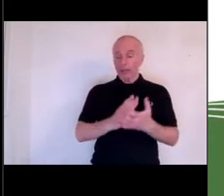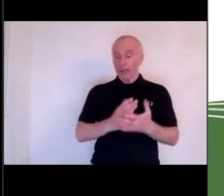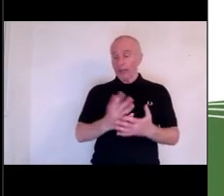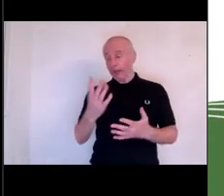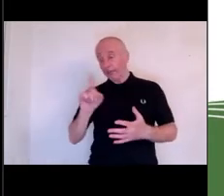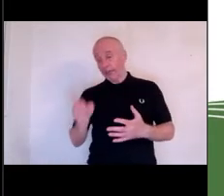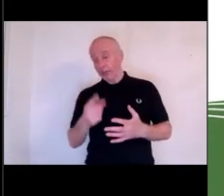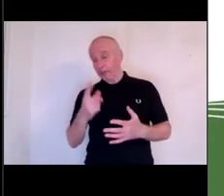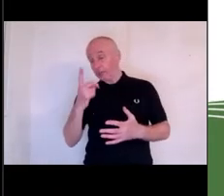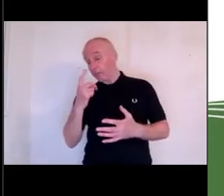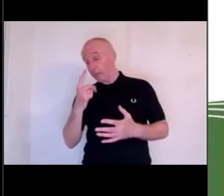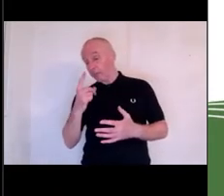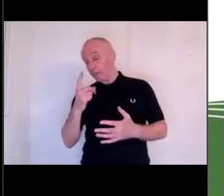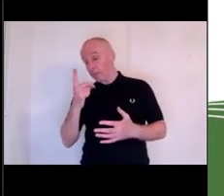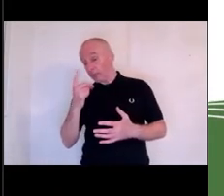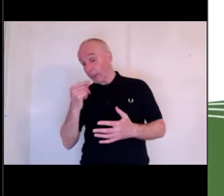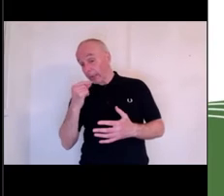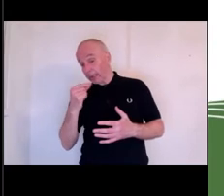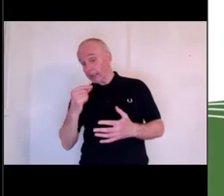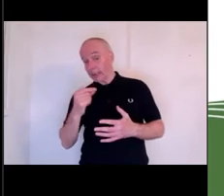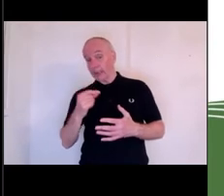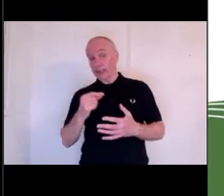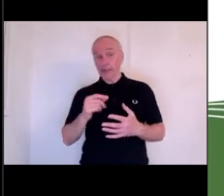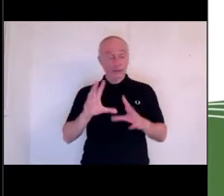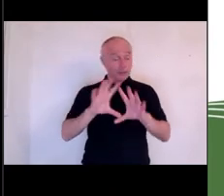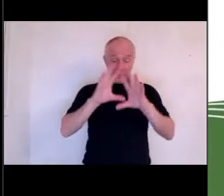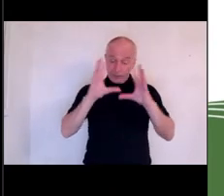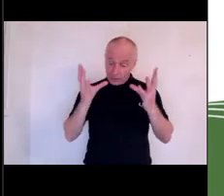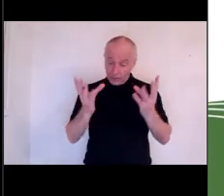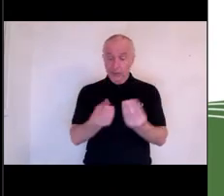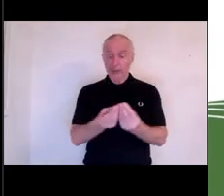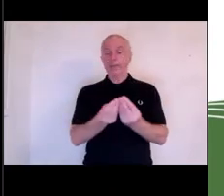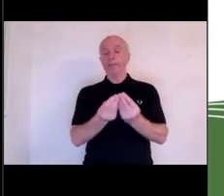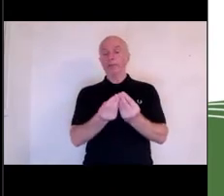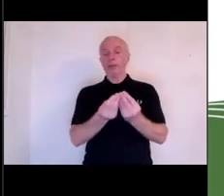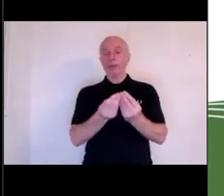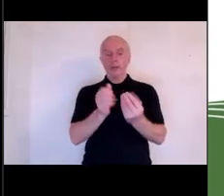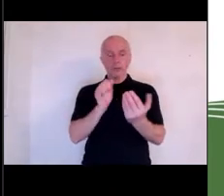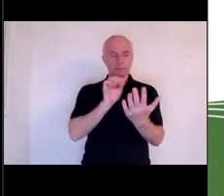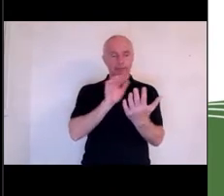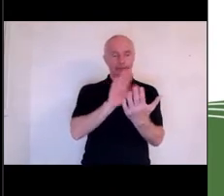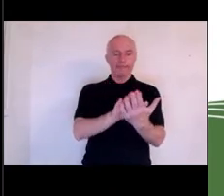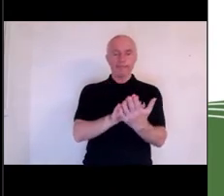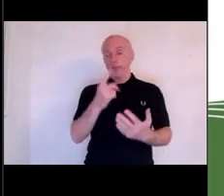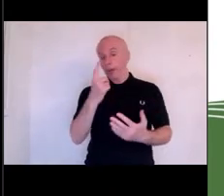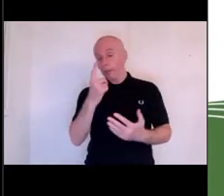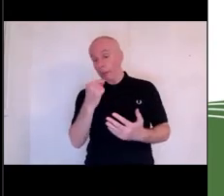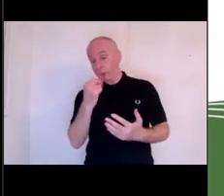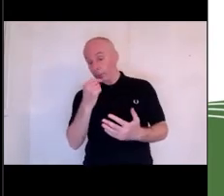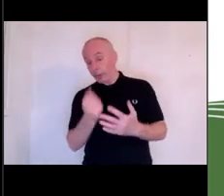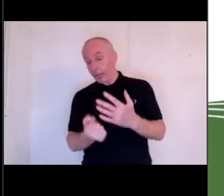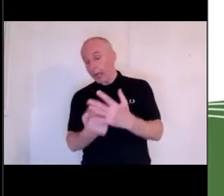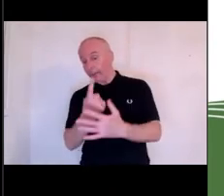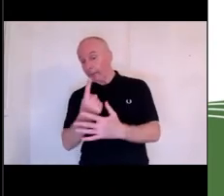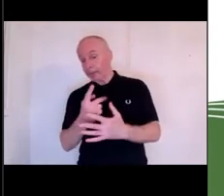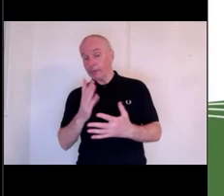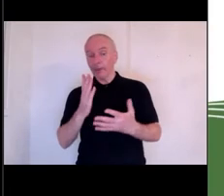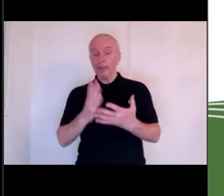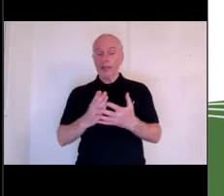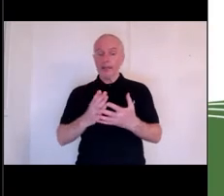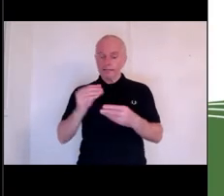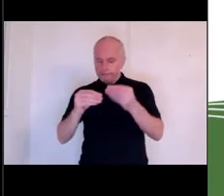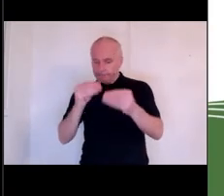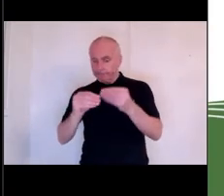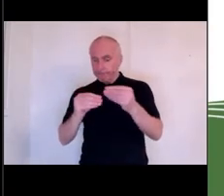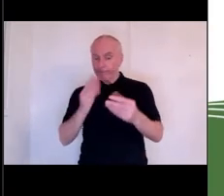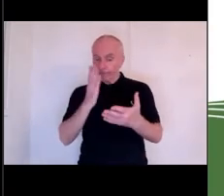And it's using all the nuclear data available to input the probabilities of those reactions and then calculate the likely